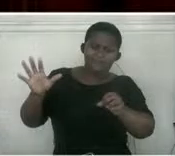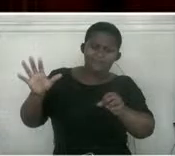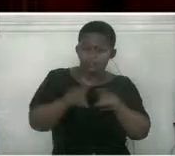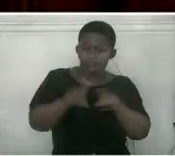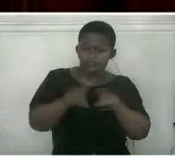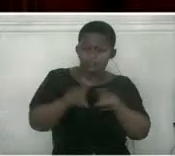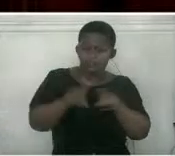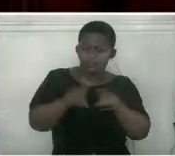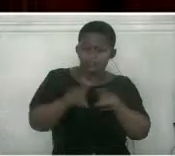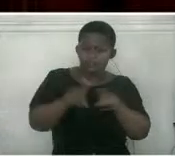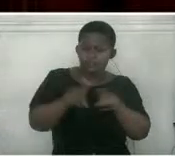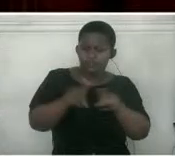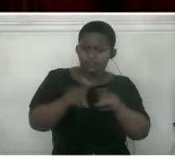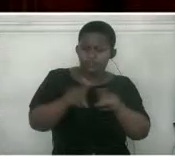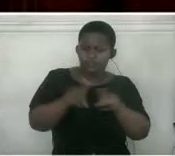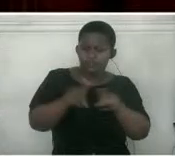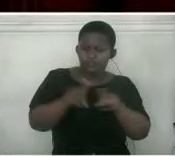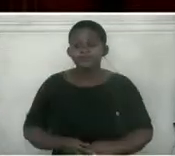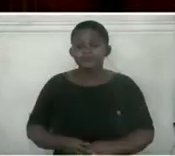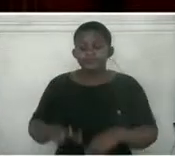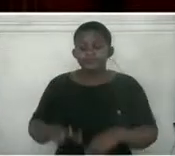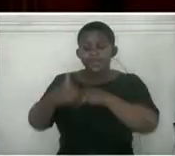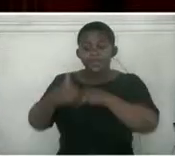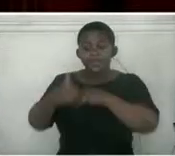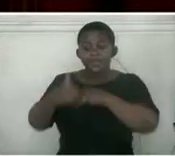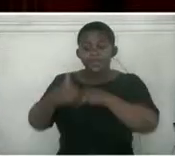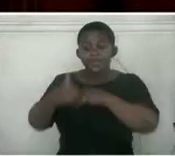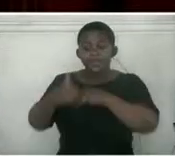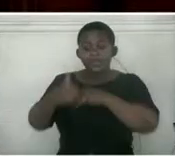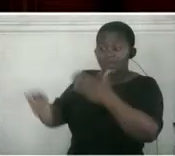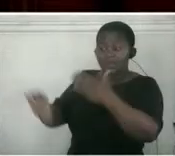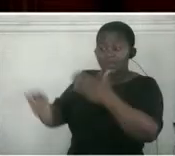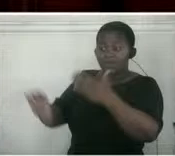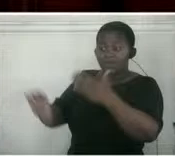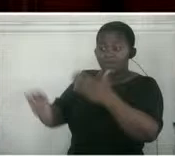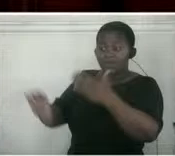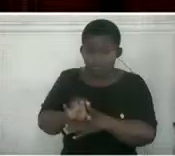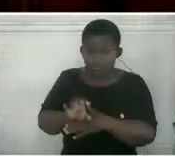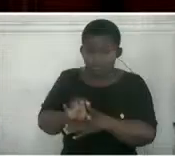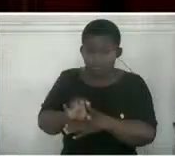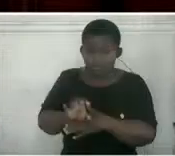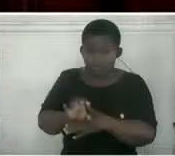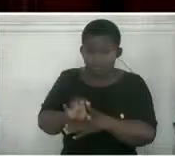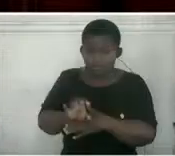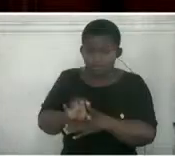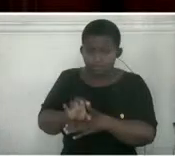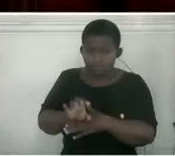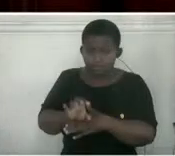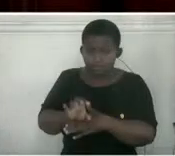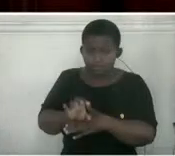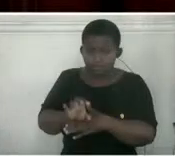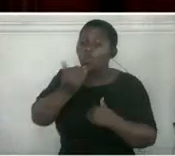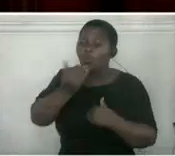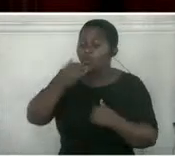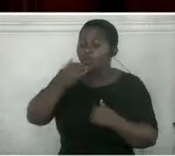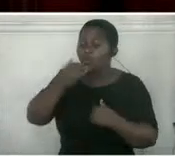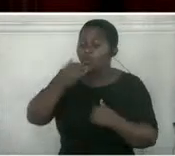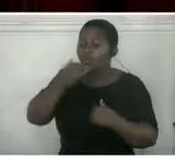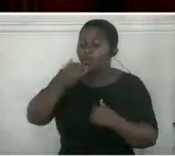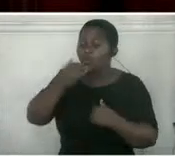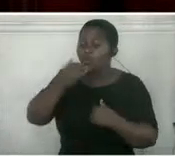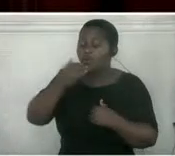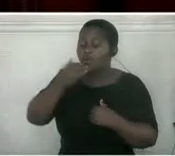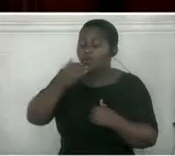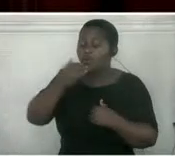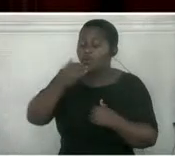country. The Provincial Executive Council ordinary meeting with Minister of Public